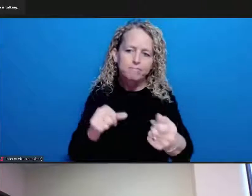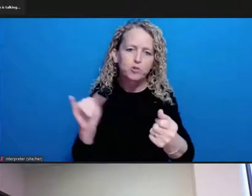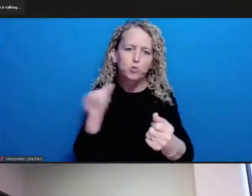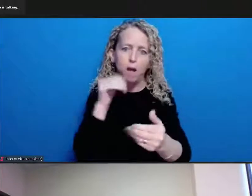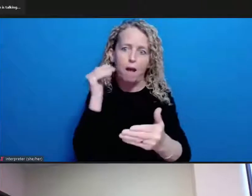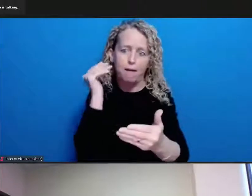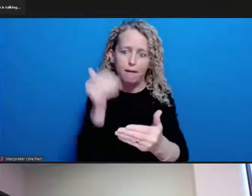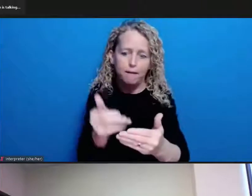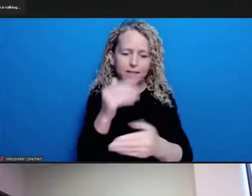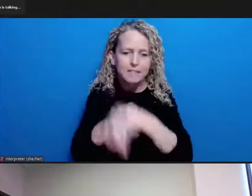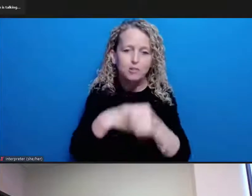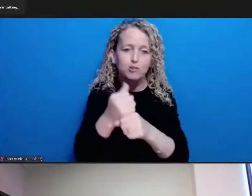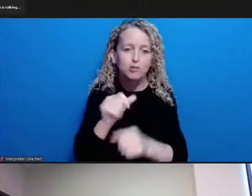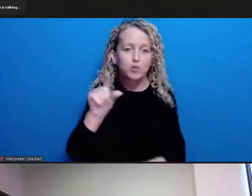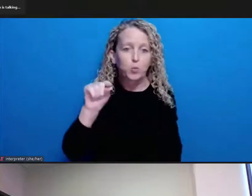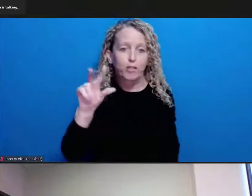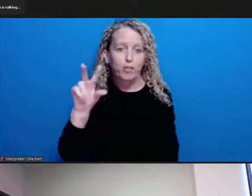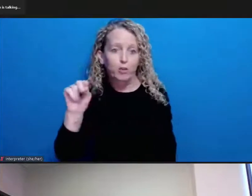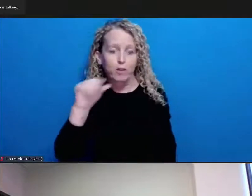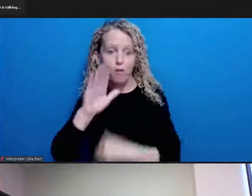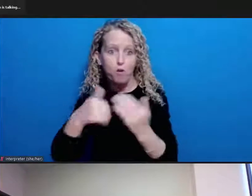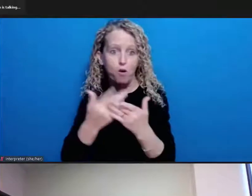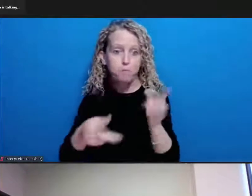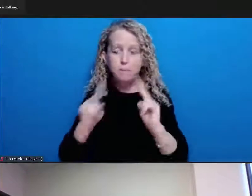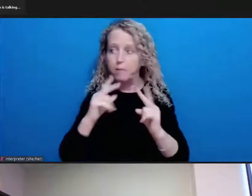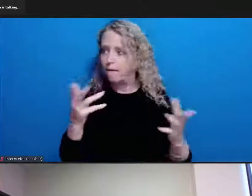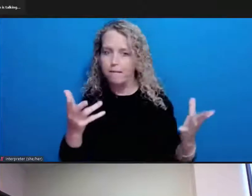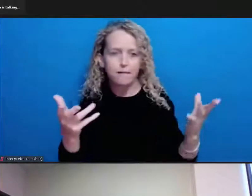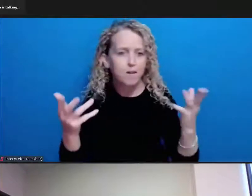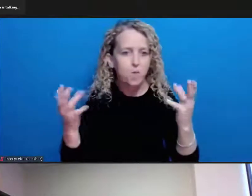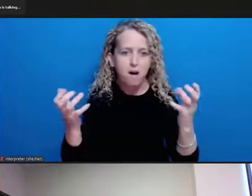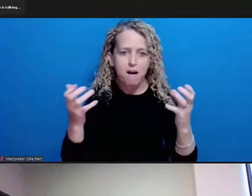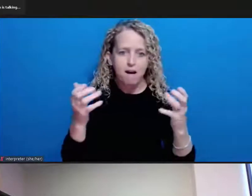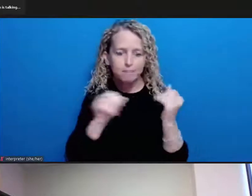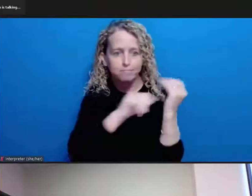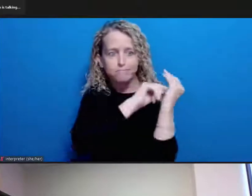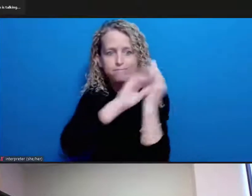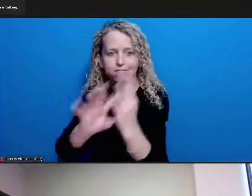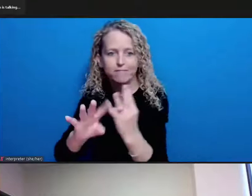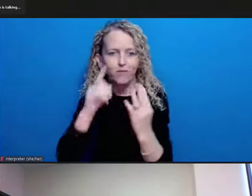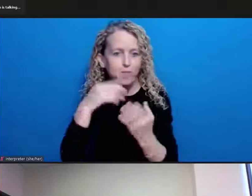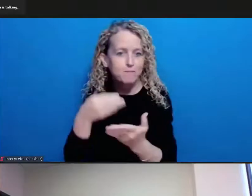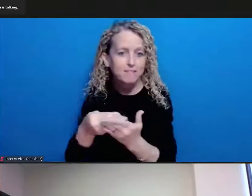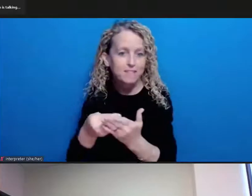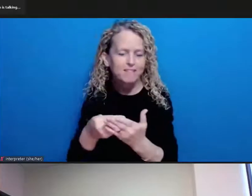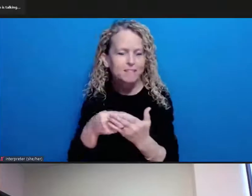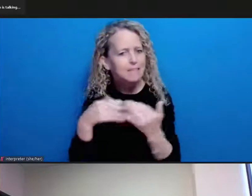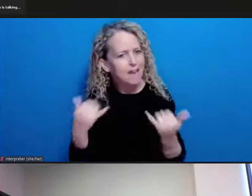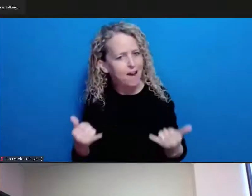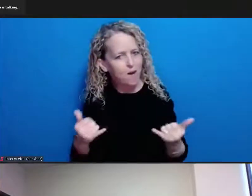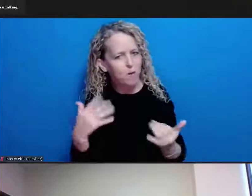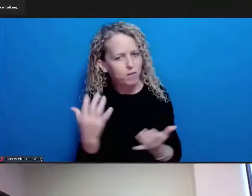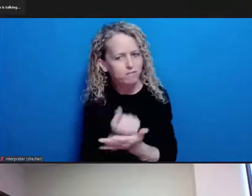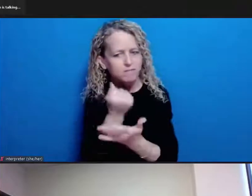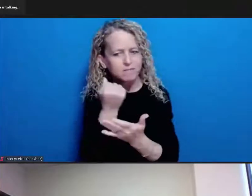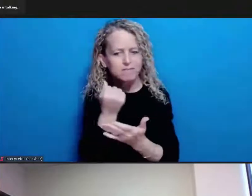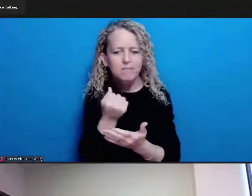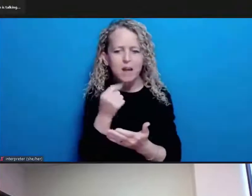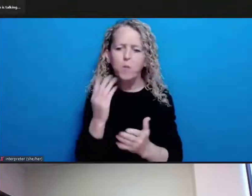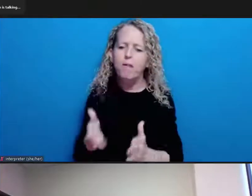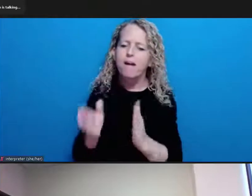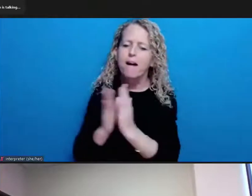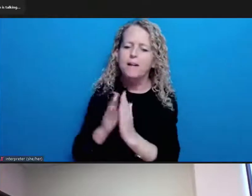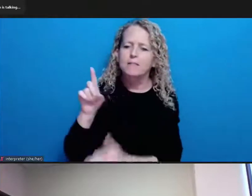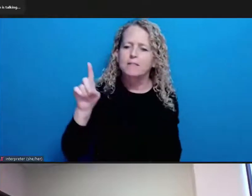when there'll suddenly be a rush. Let's do it now. And in fact, and I'm going to ask you a question about this, Don, I guess, but in